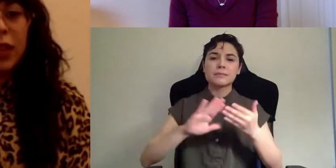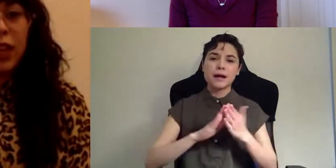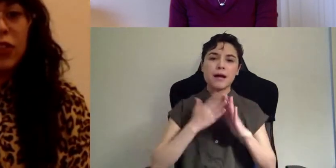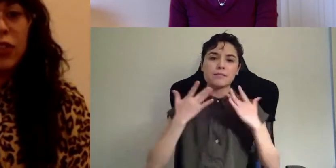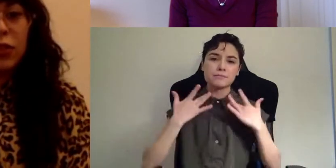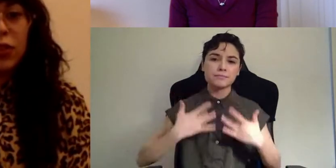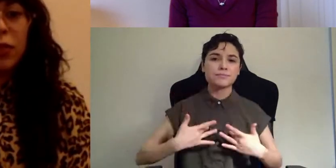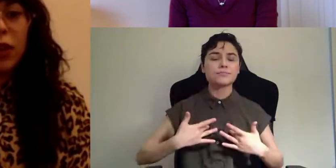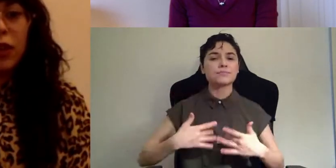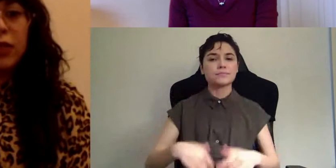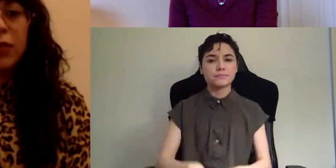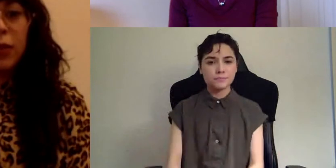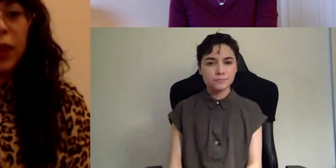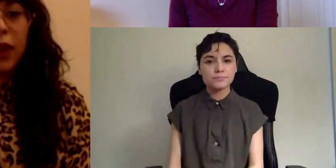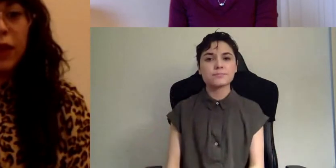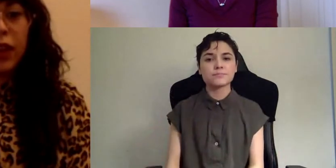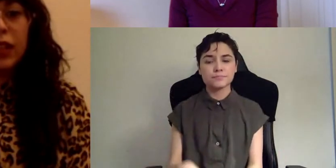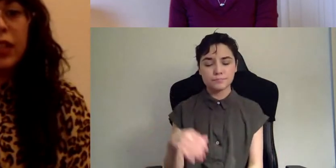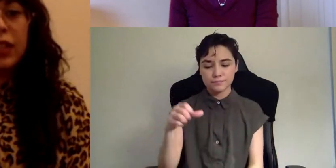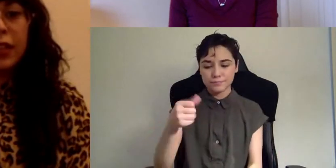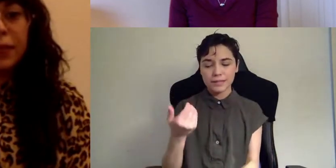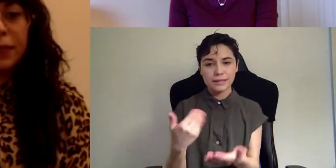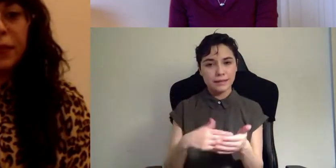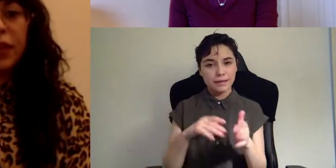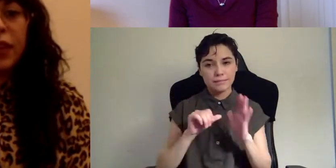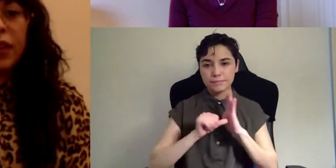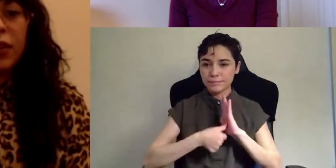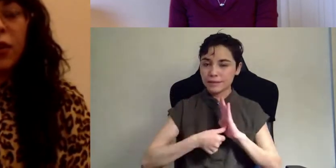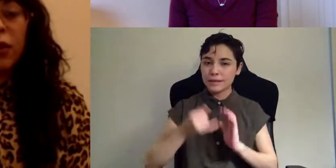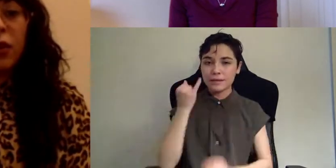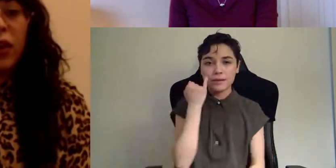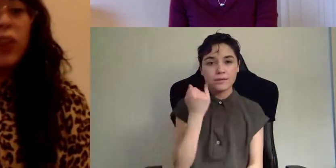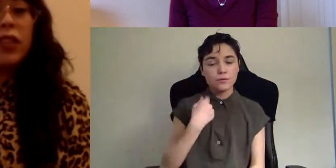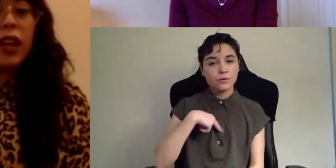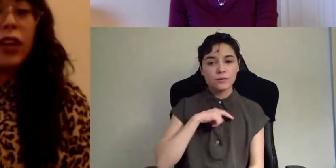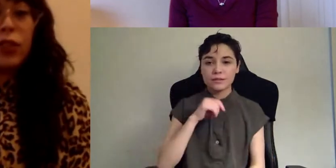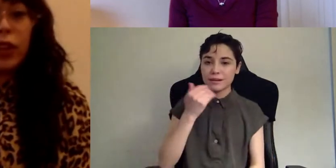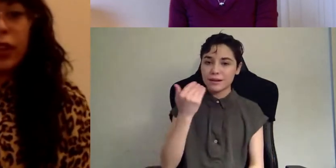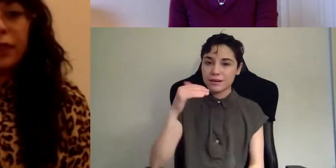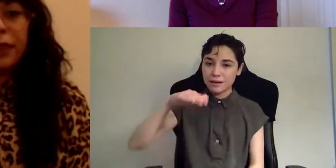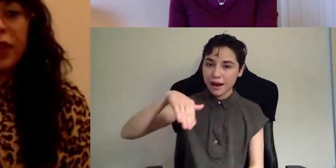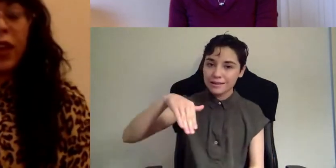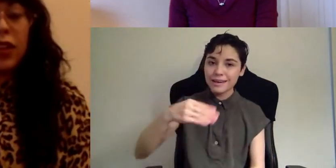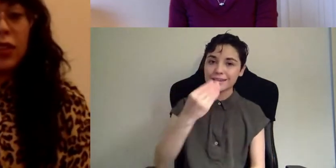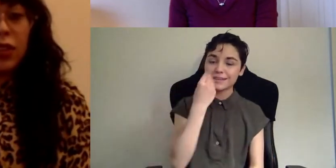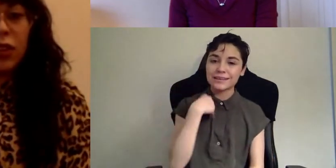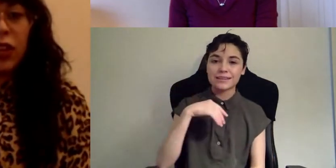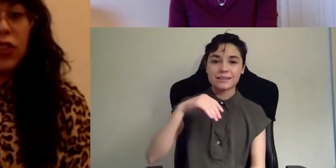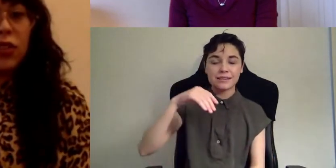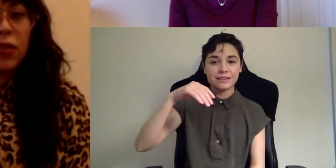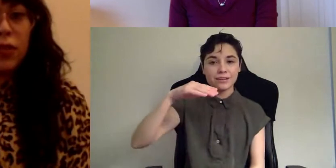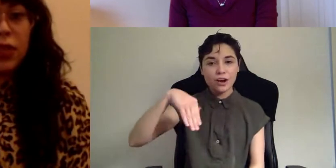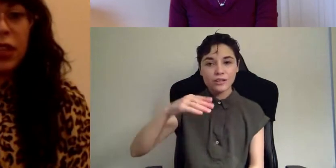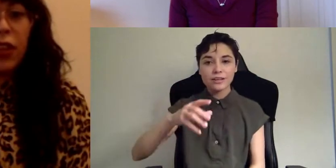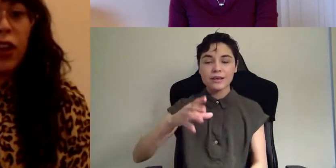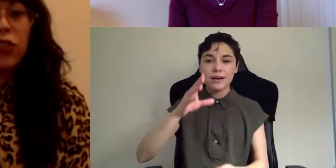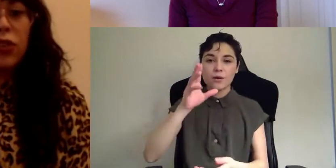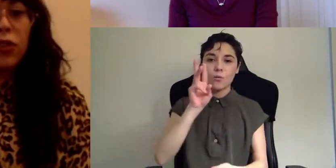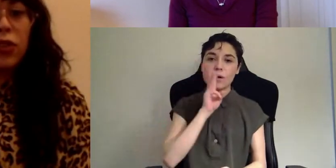It is really easy to be anxious or depressed when we have not eaten or when we are dehydrated. And that is literally just